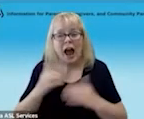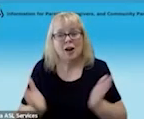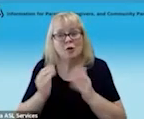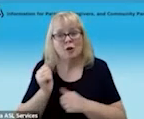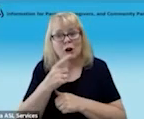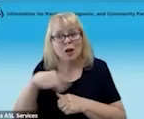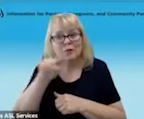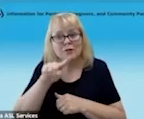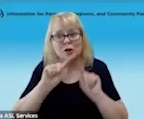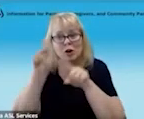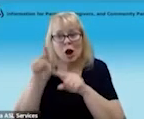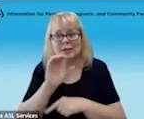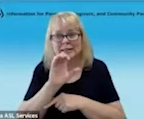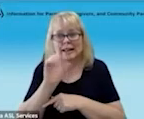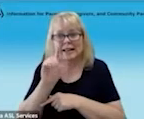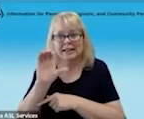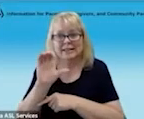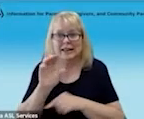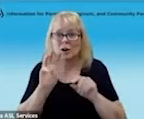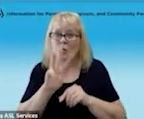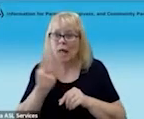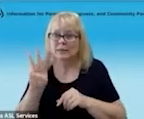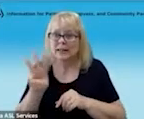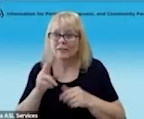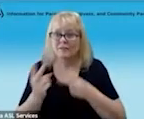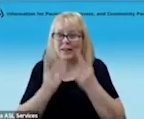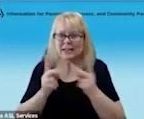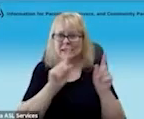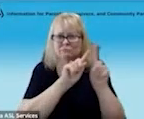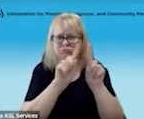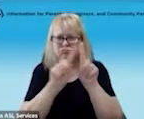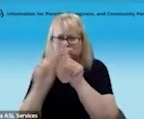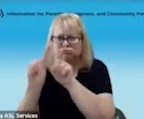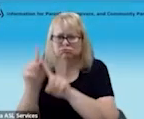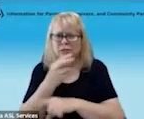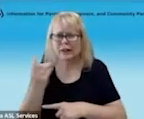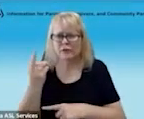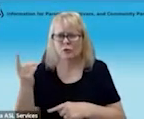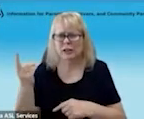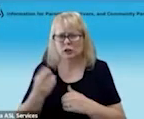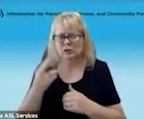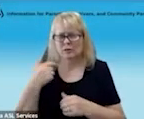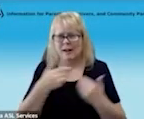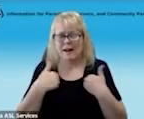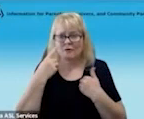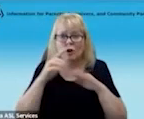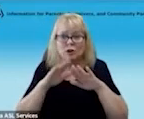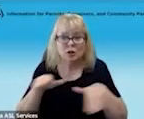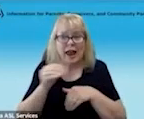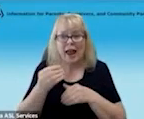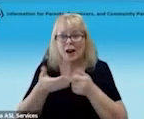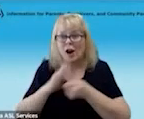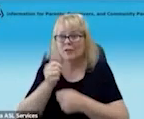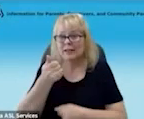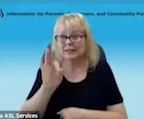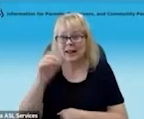CDC resources are included on this slide. Next slide. I encourage all of